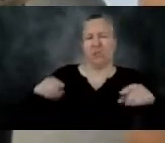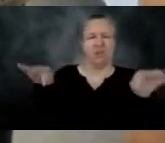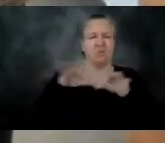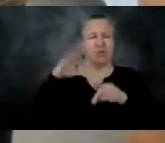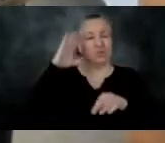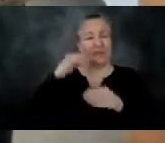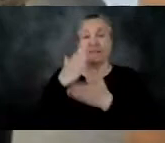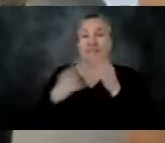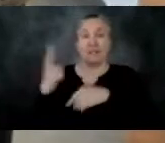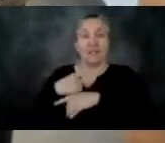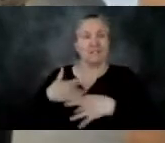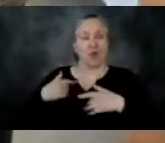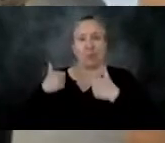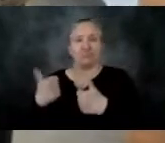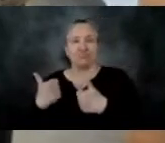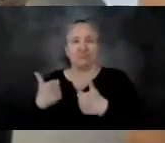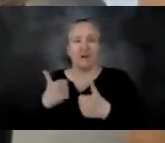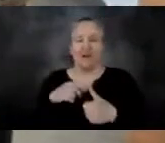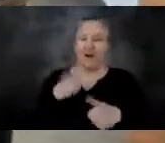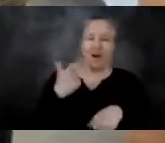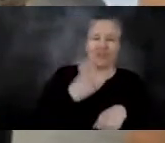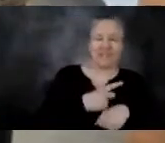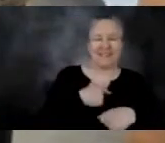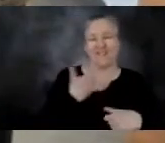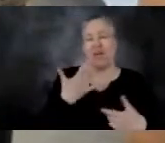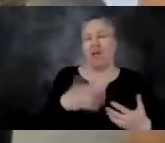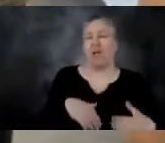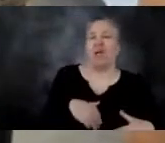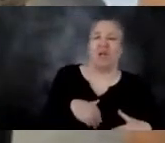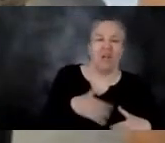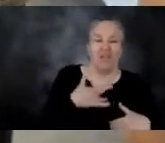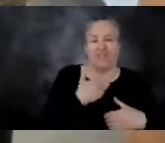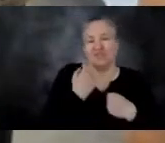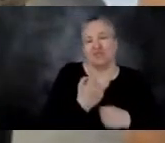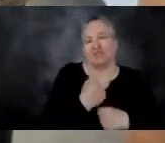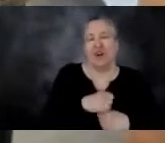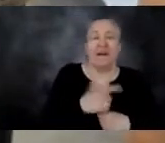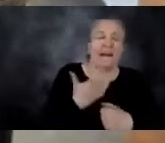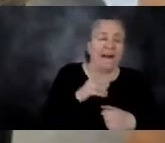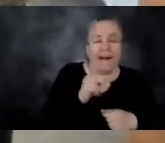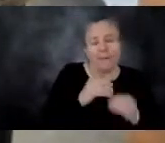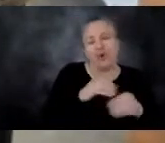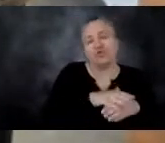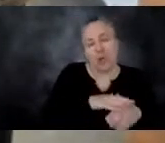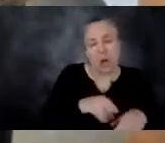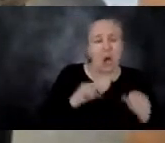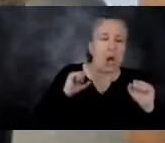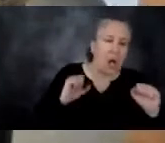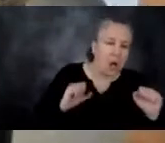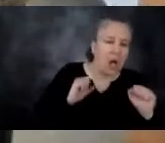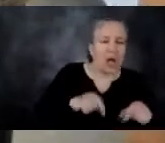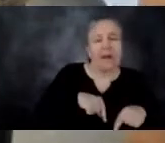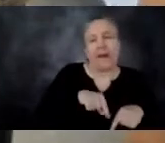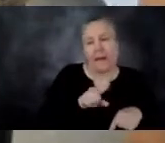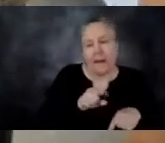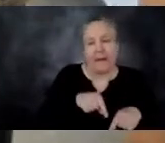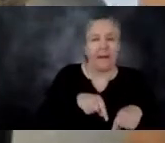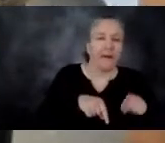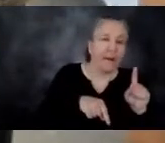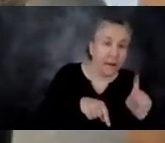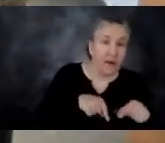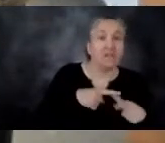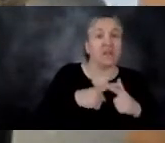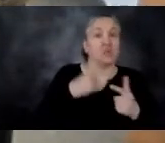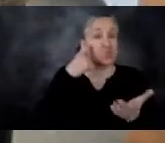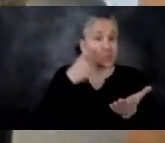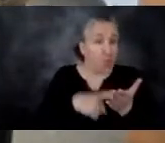some days you feel great and other days you just don't feel as strong and vigorous. But by doing some of these moves, you notice that if we